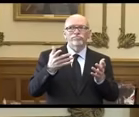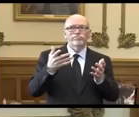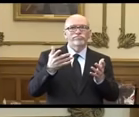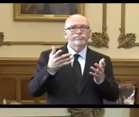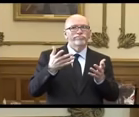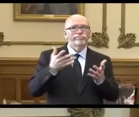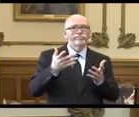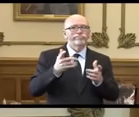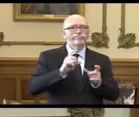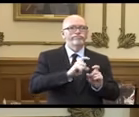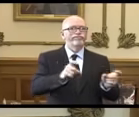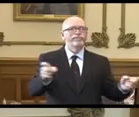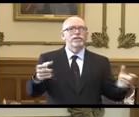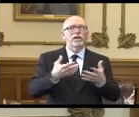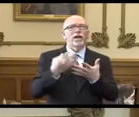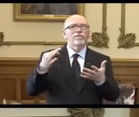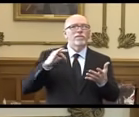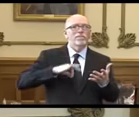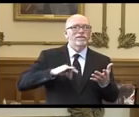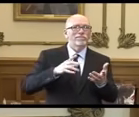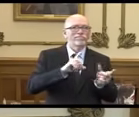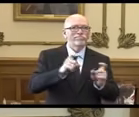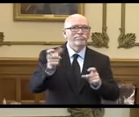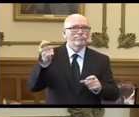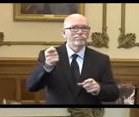awarding so many benefits, and